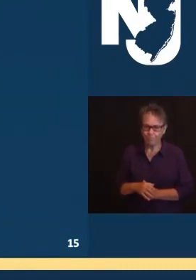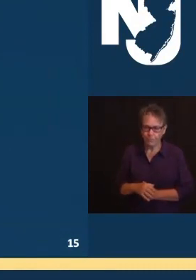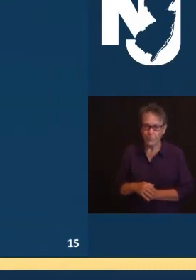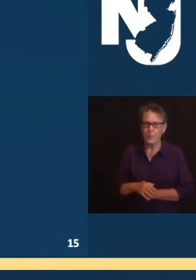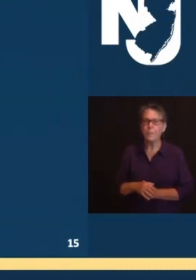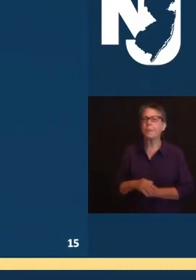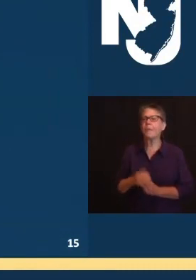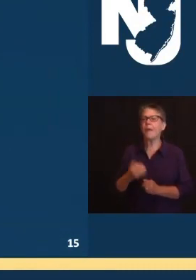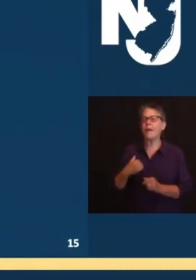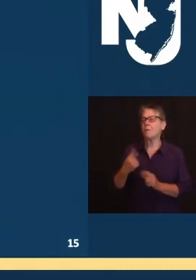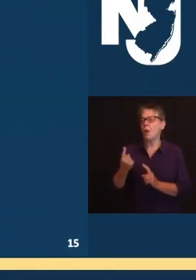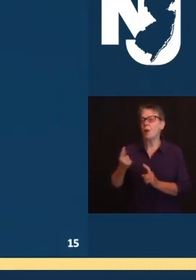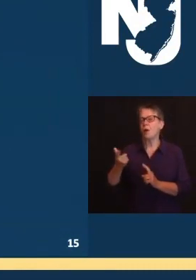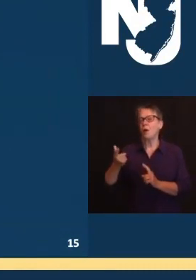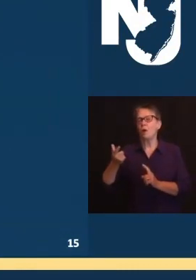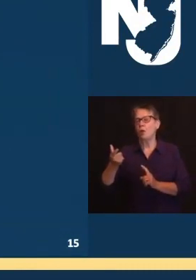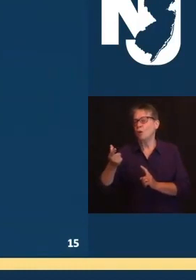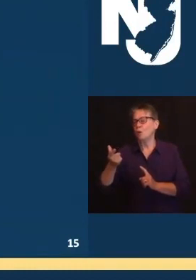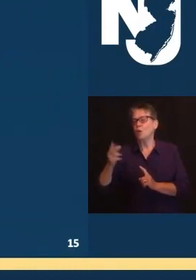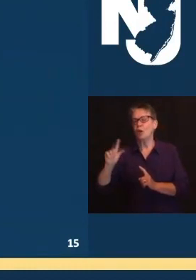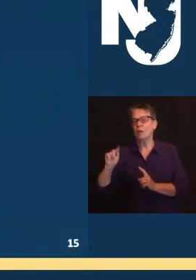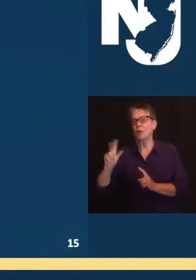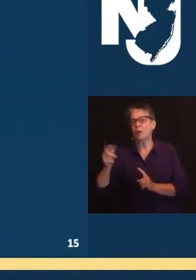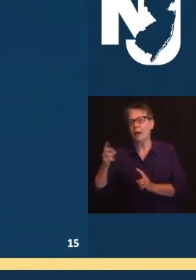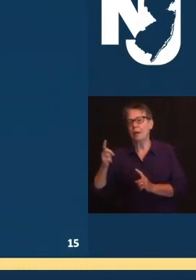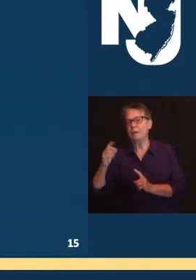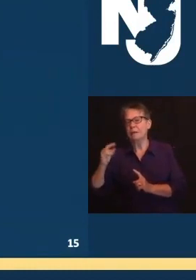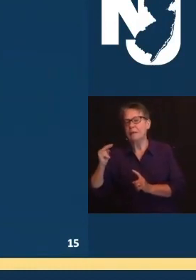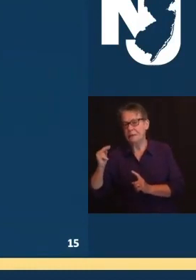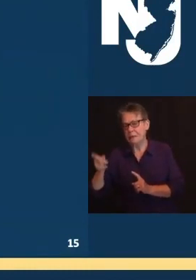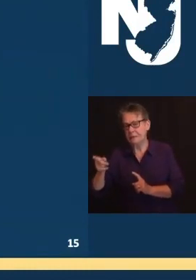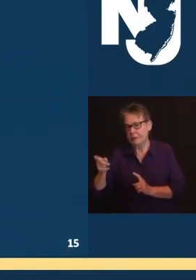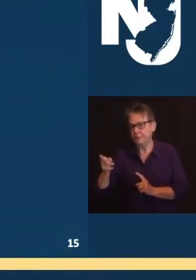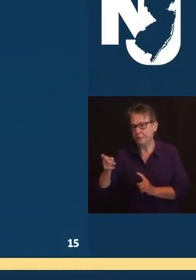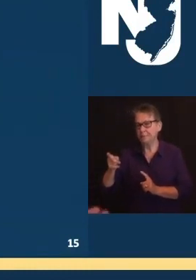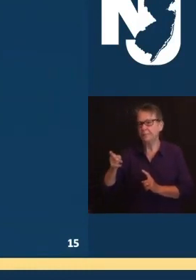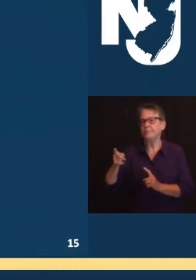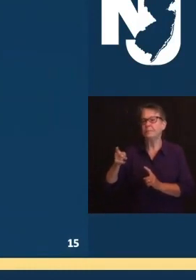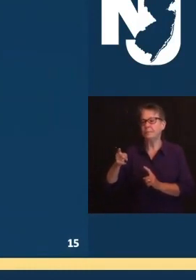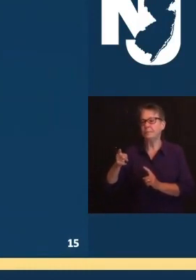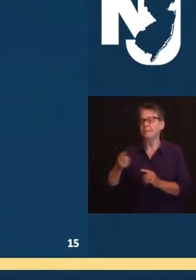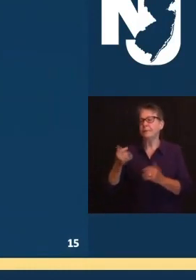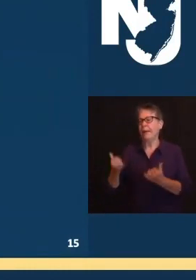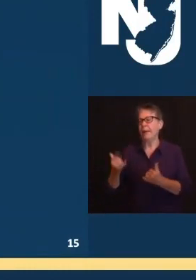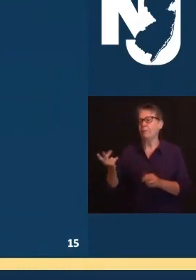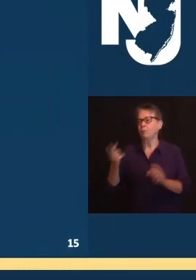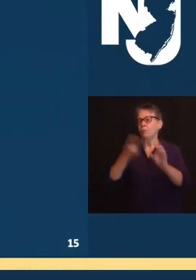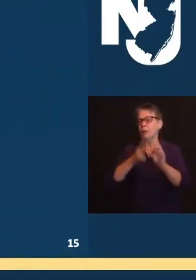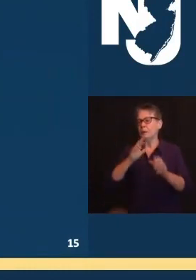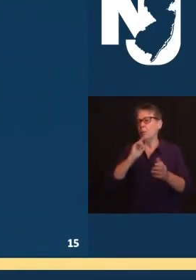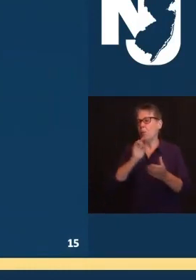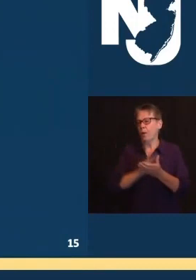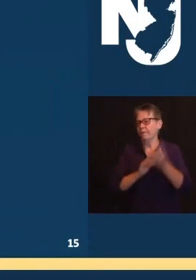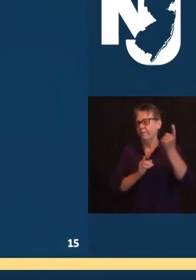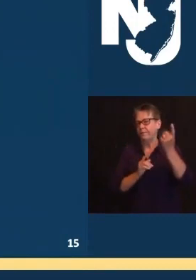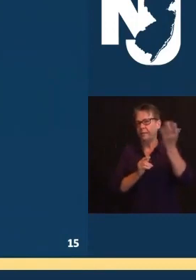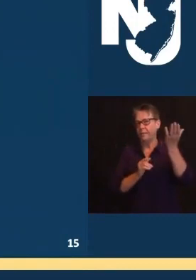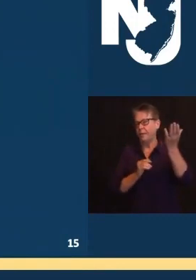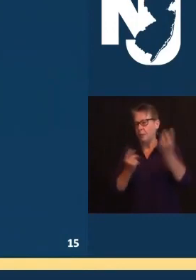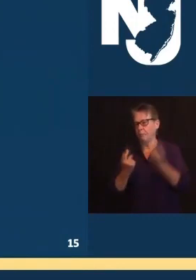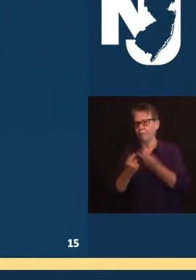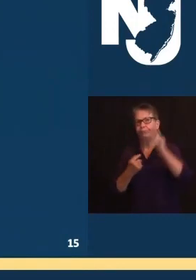his beloved wife, Marlene, and so many other members of his family. Timothy was 78 years old. May God